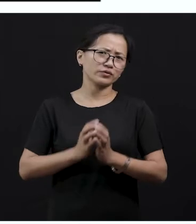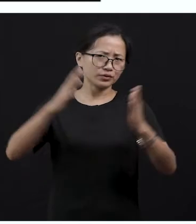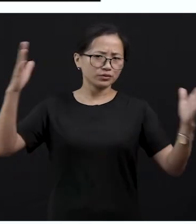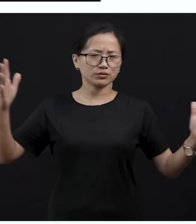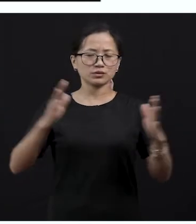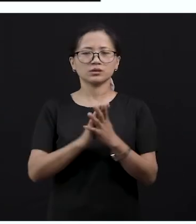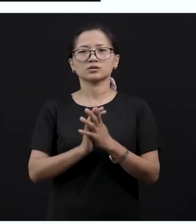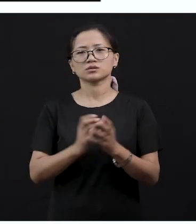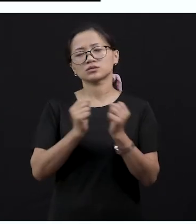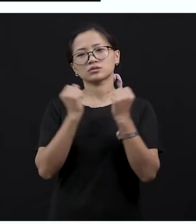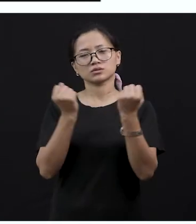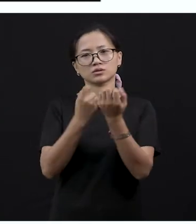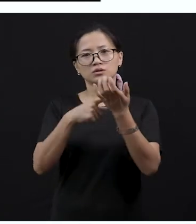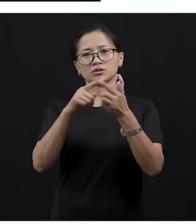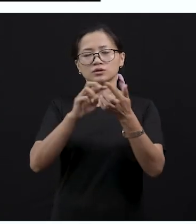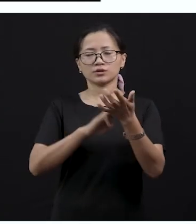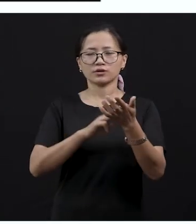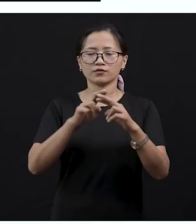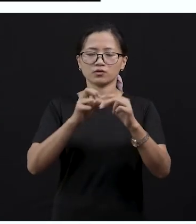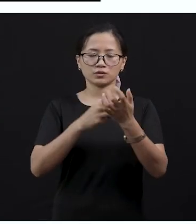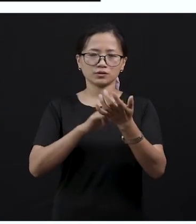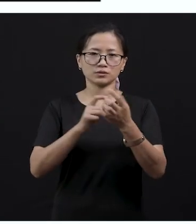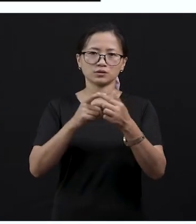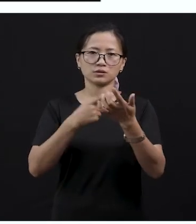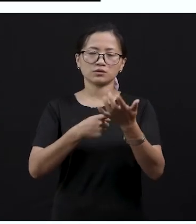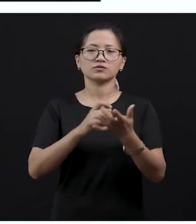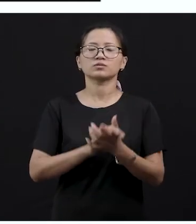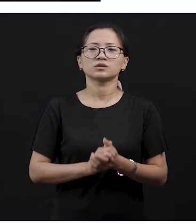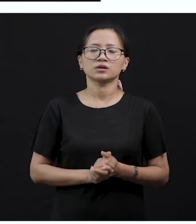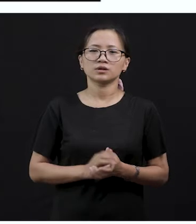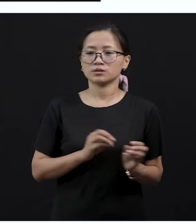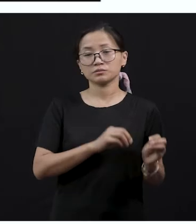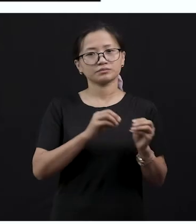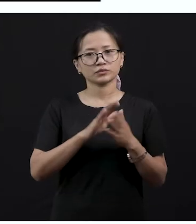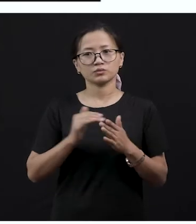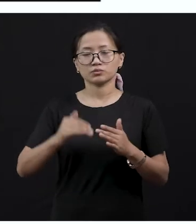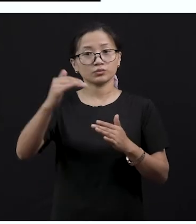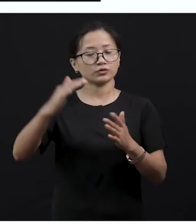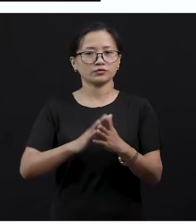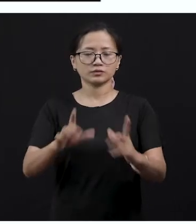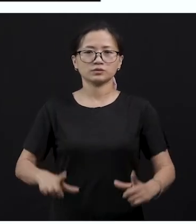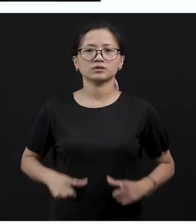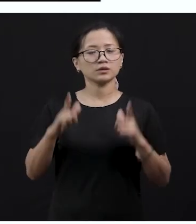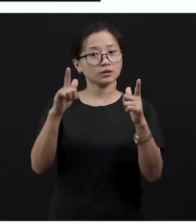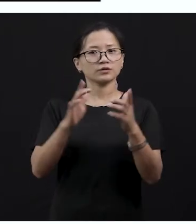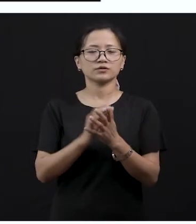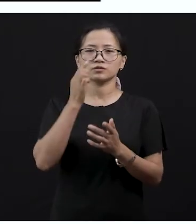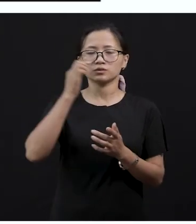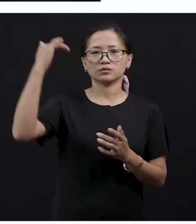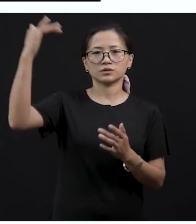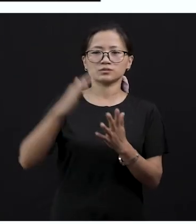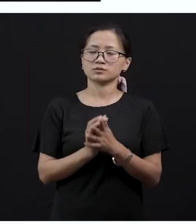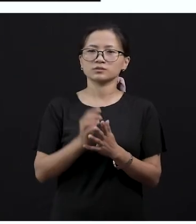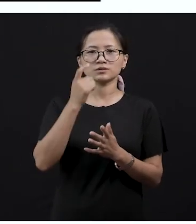reformer, and he has improved the life of women, and girl child were able to enjoy their